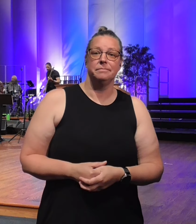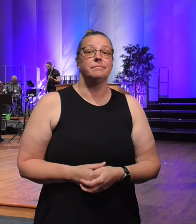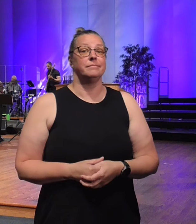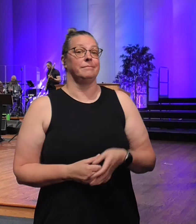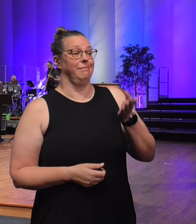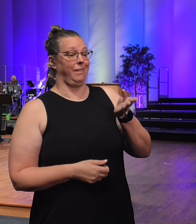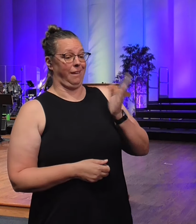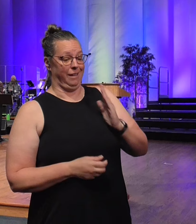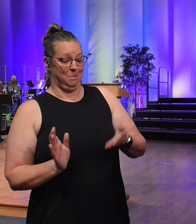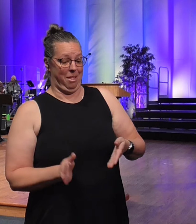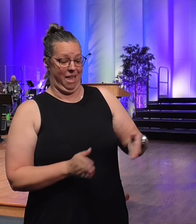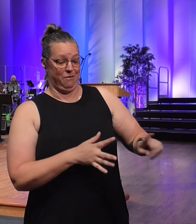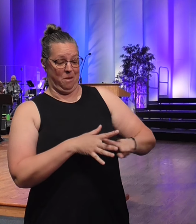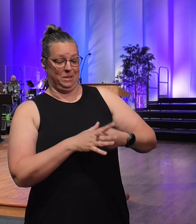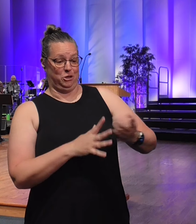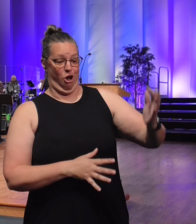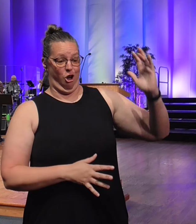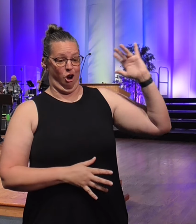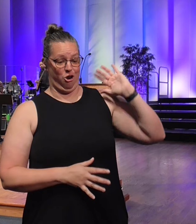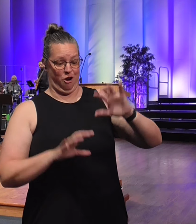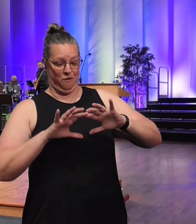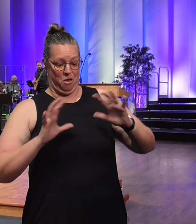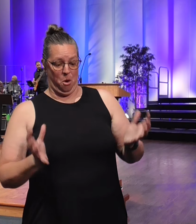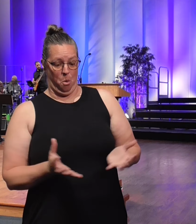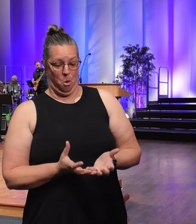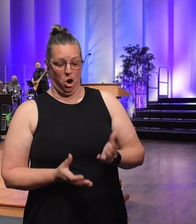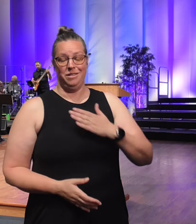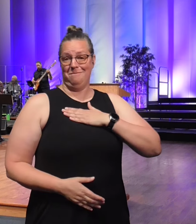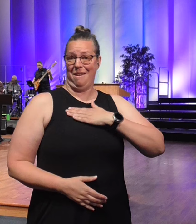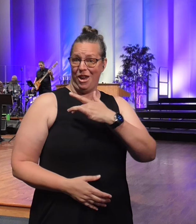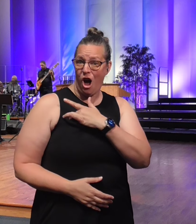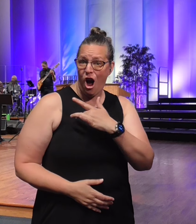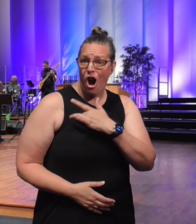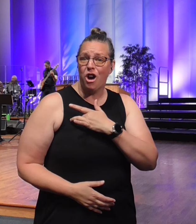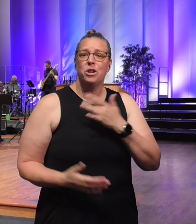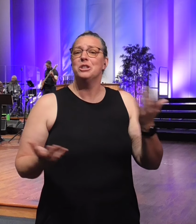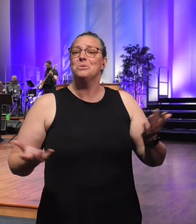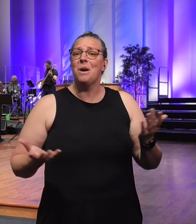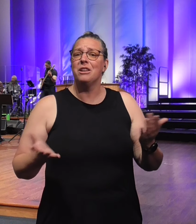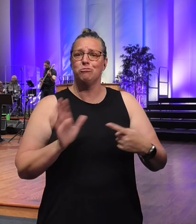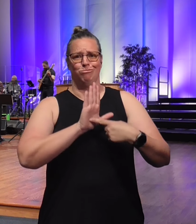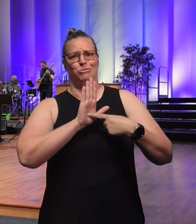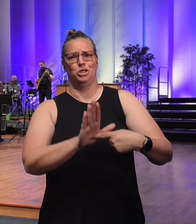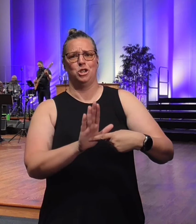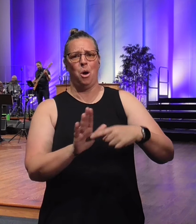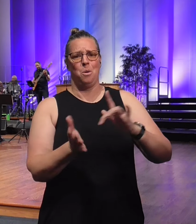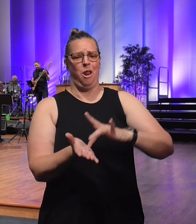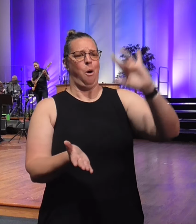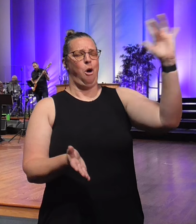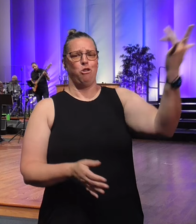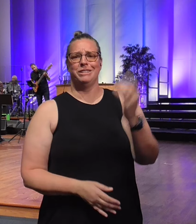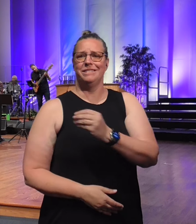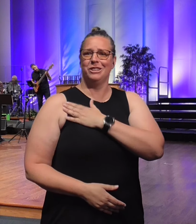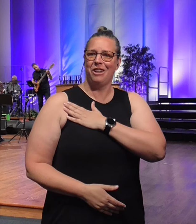God's plan from the start for this world and our hearts has been to show glory and grace,